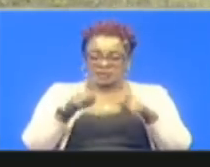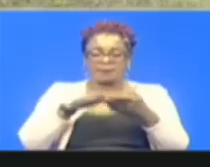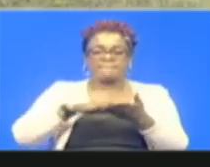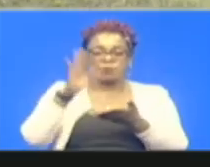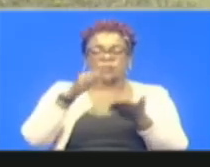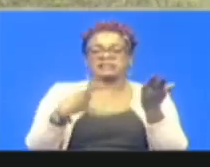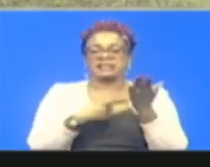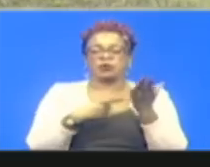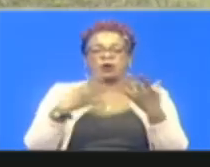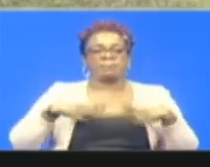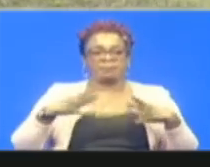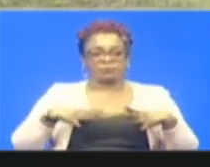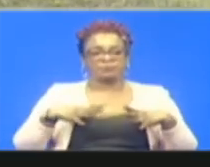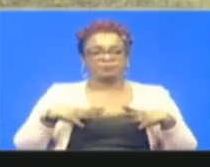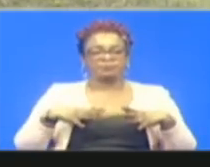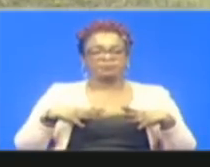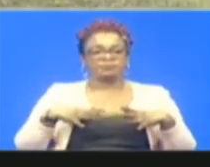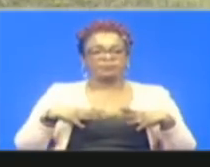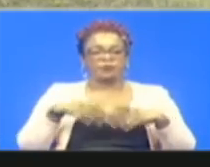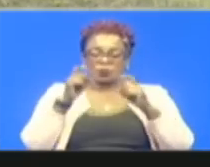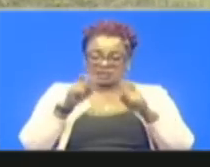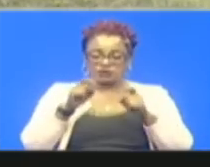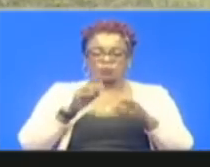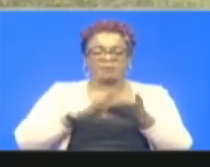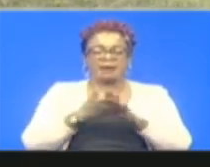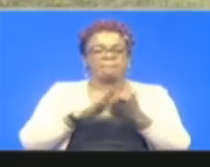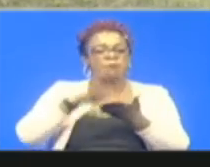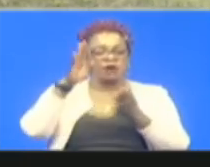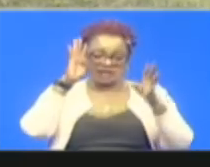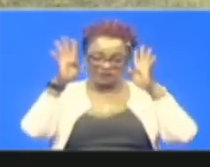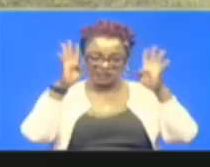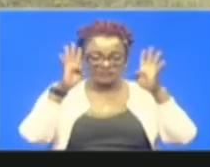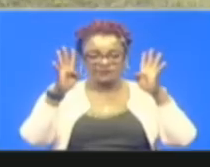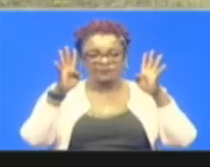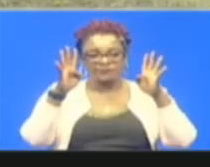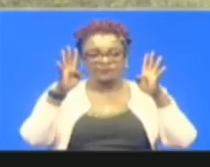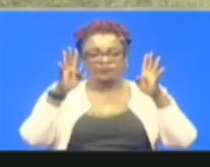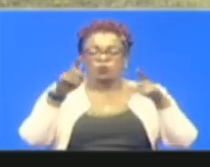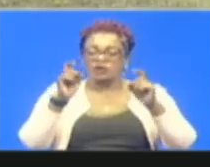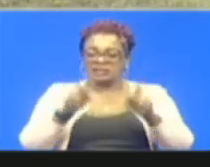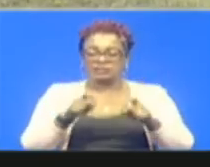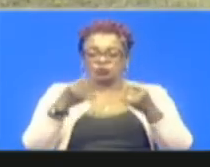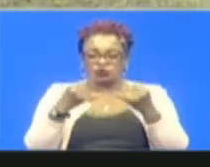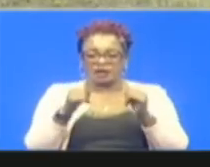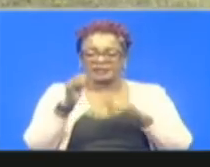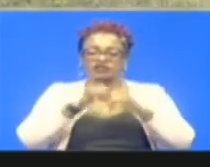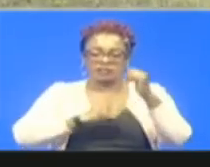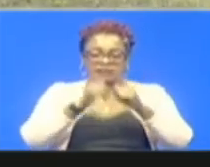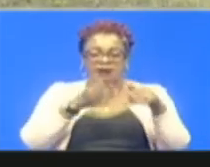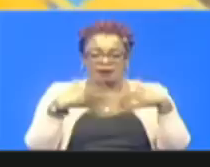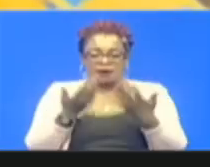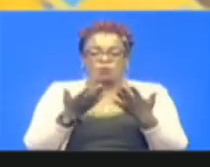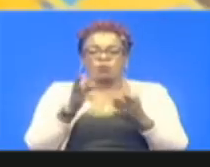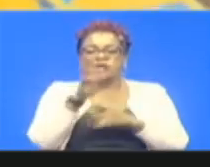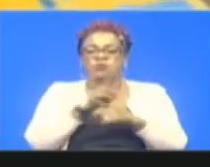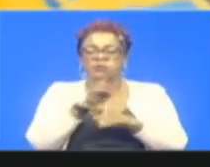technical people to be trained. We need to be more innovative. We need to restructure the way we use water and the way we treat